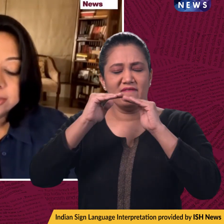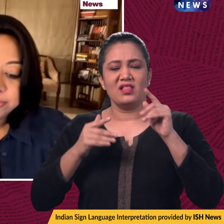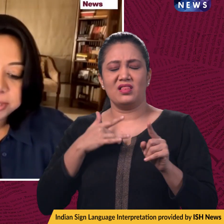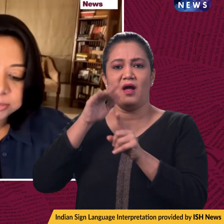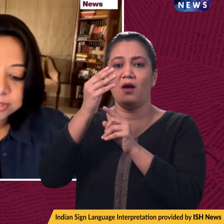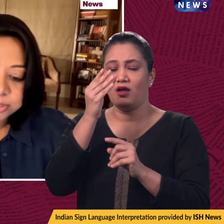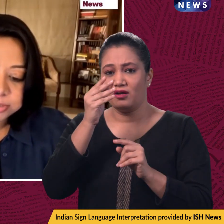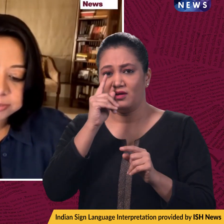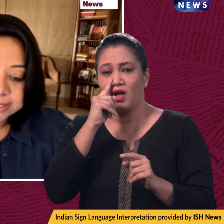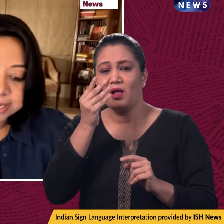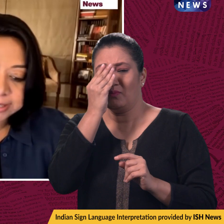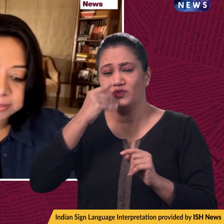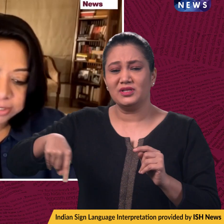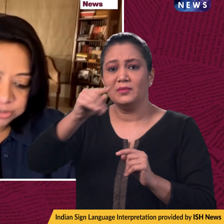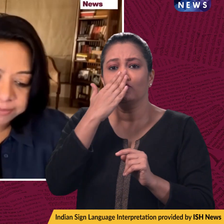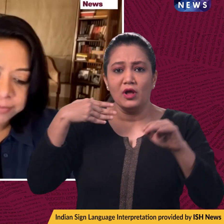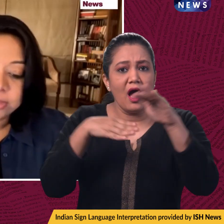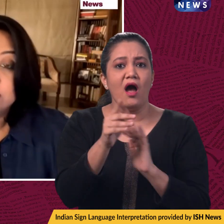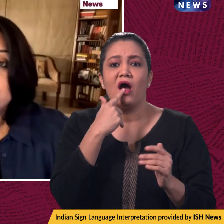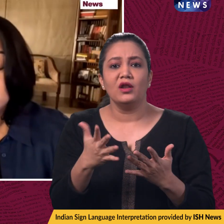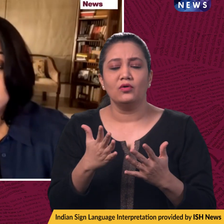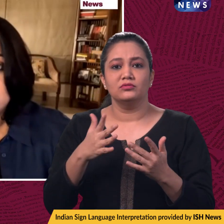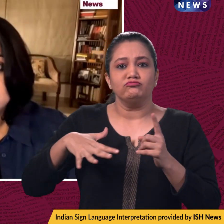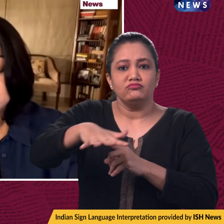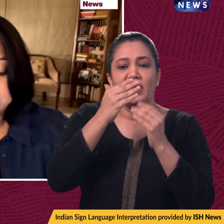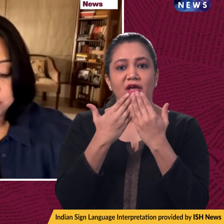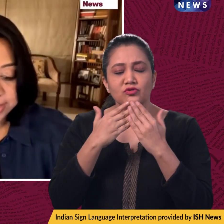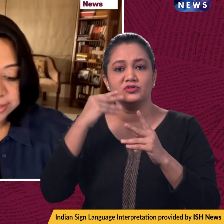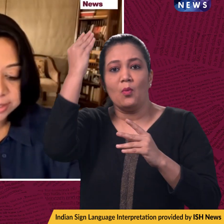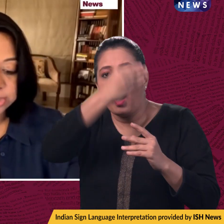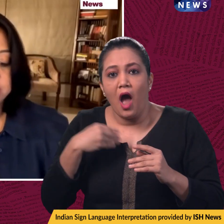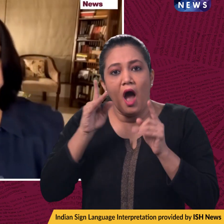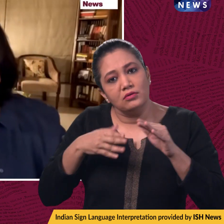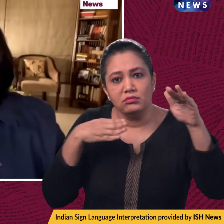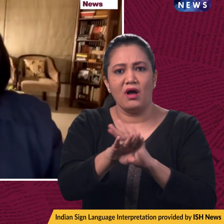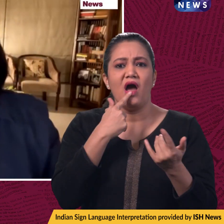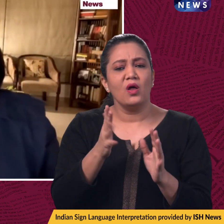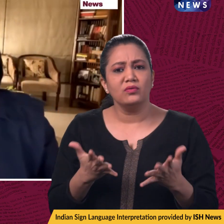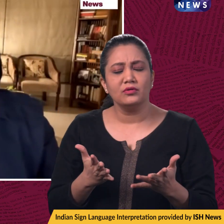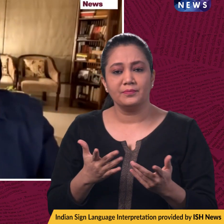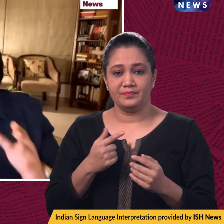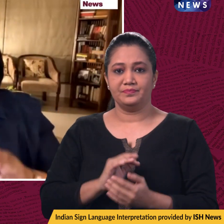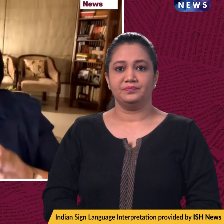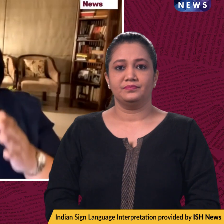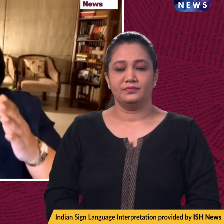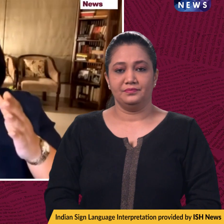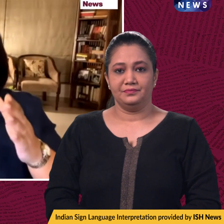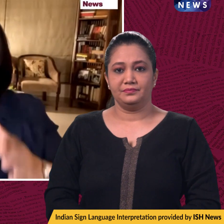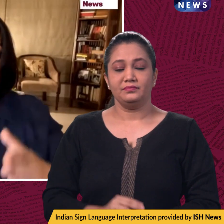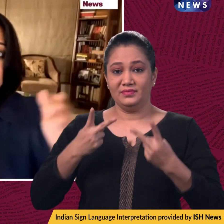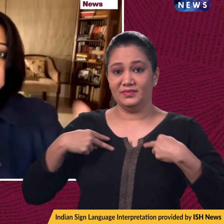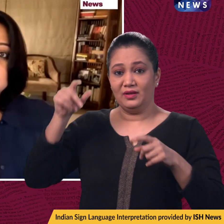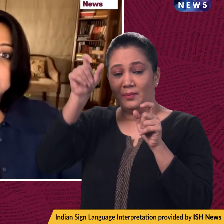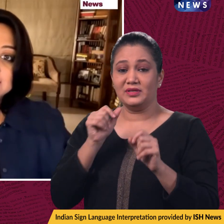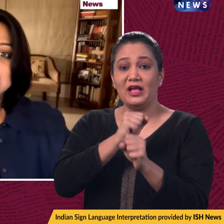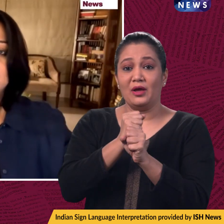other female Muslim students by denying them entry on the sole ground of them wearing the hijab. The Advocate General, who is the